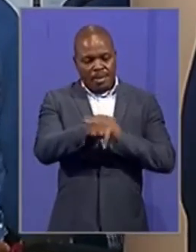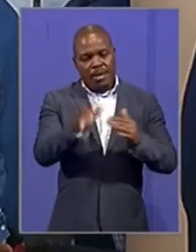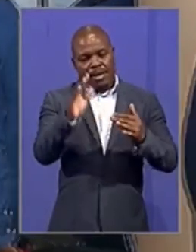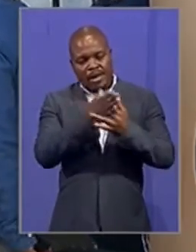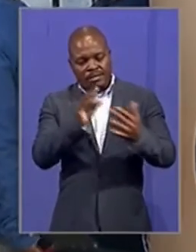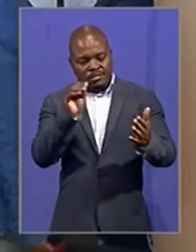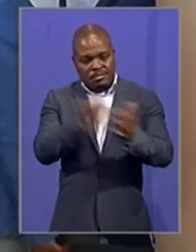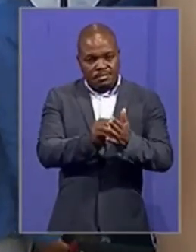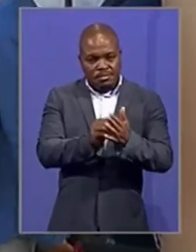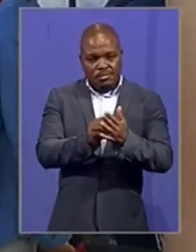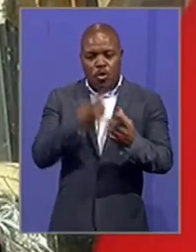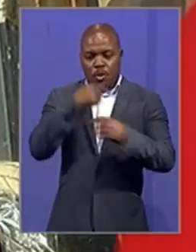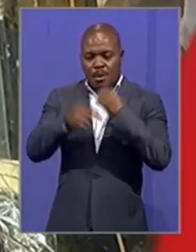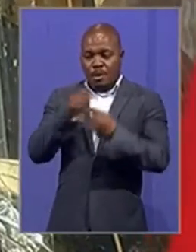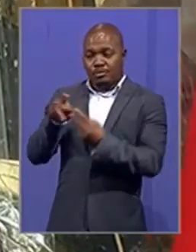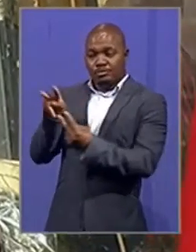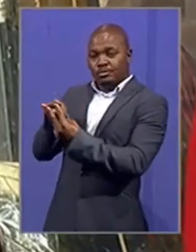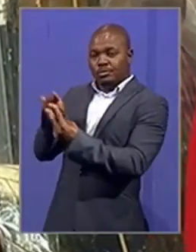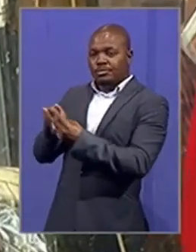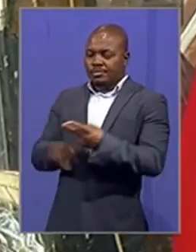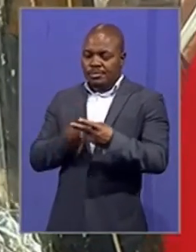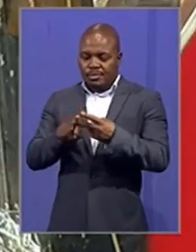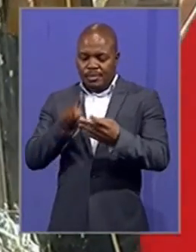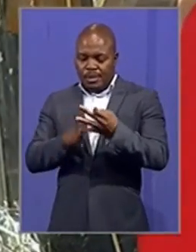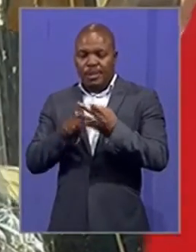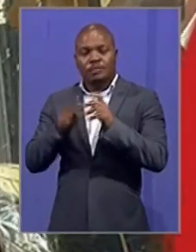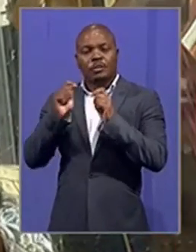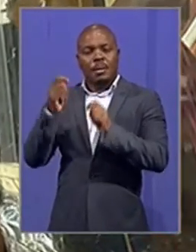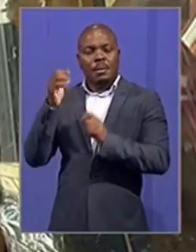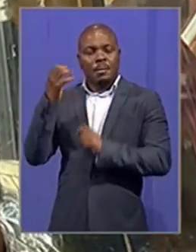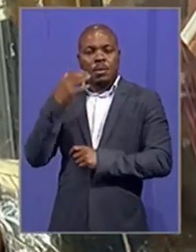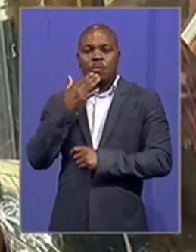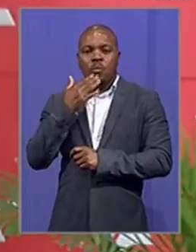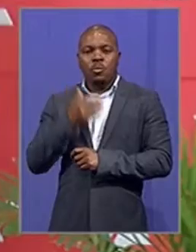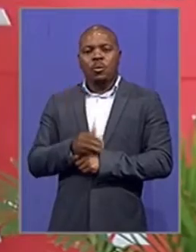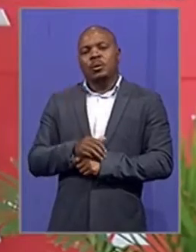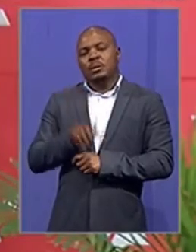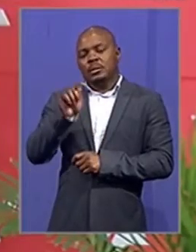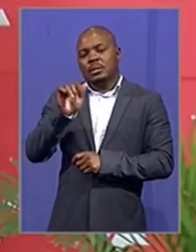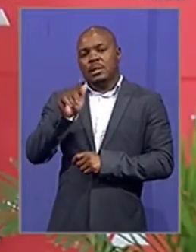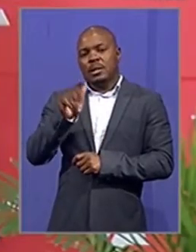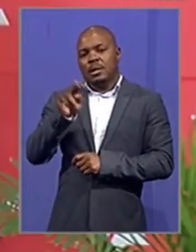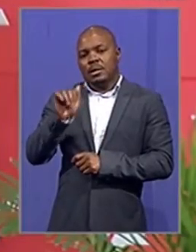bonnokwane kgahlang le bobedi bona ho kenyeletswa le letona la dipalangwang Weziwe Tikana Xothiwe.